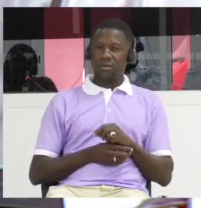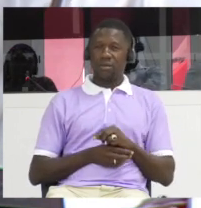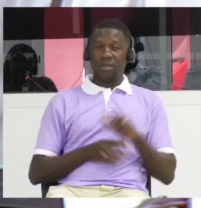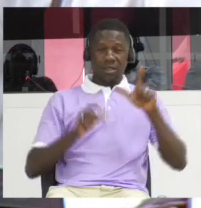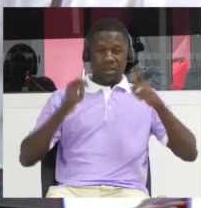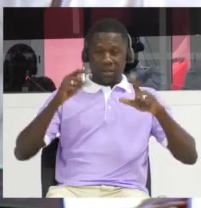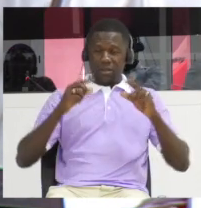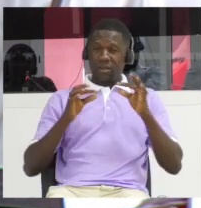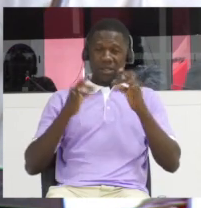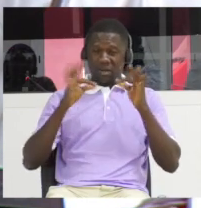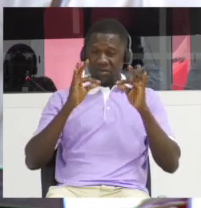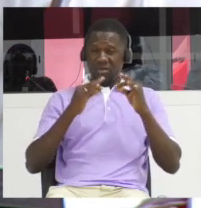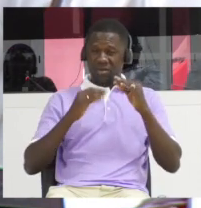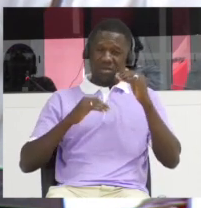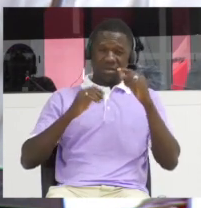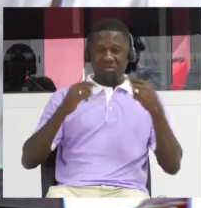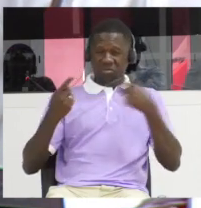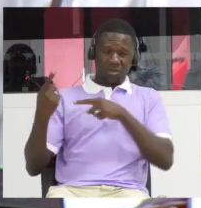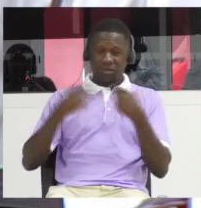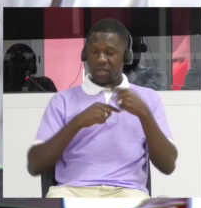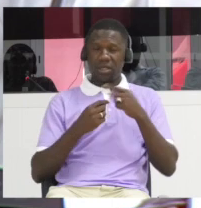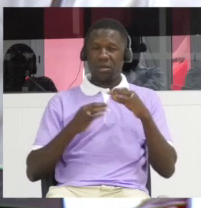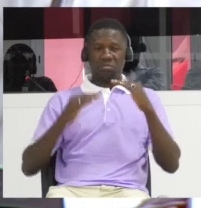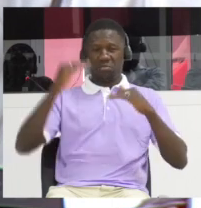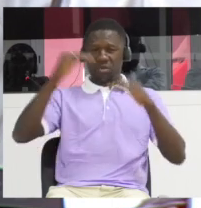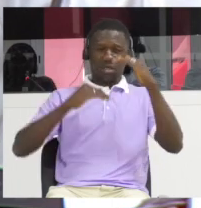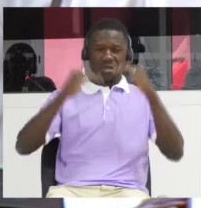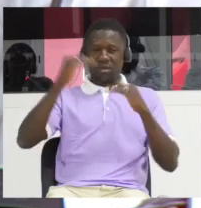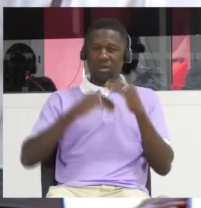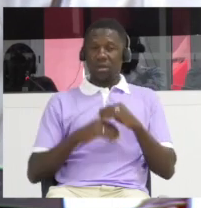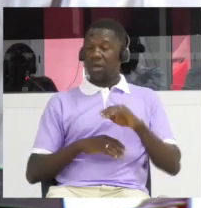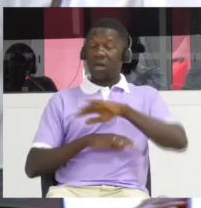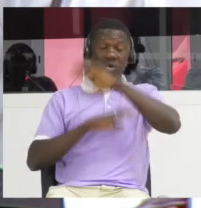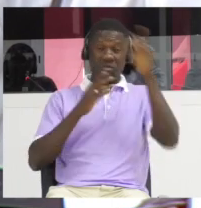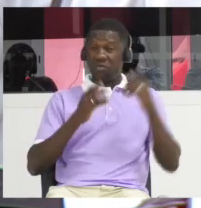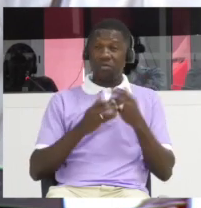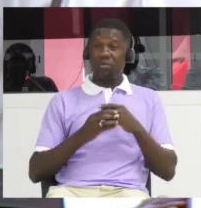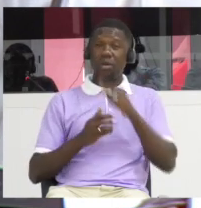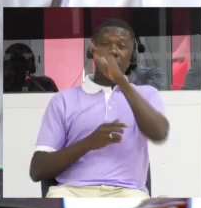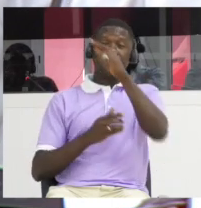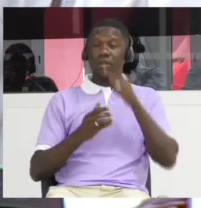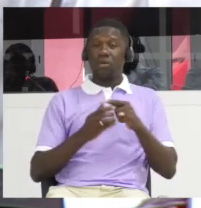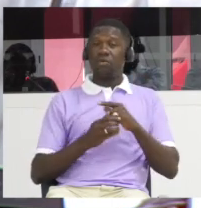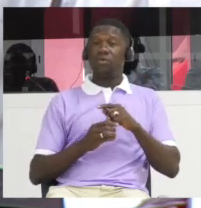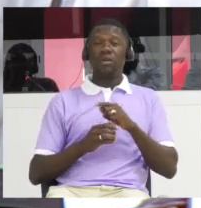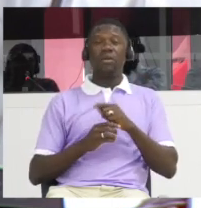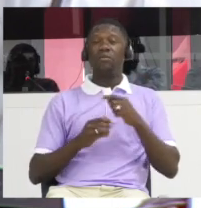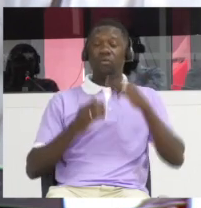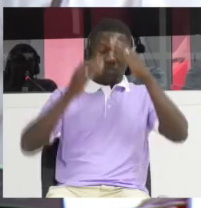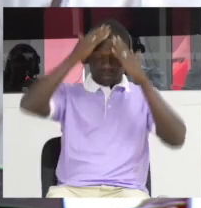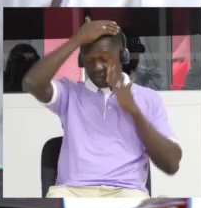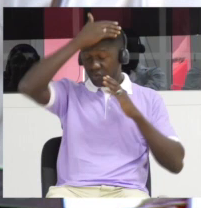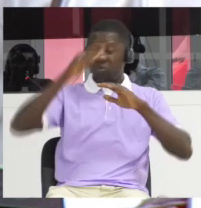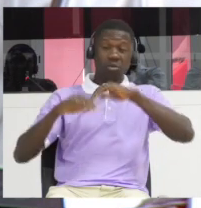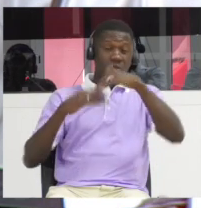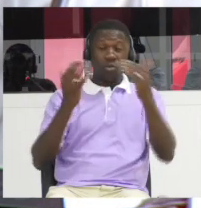ethnic rivalries and ethnic imbalances. An overwhelming percentage of the foot soldiers came